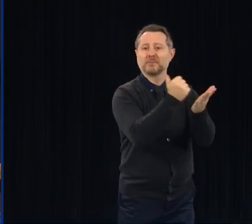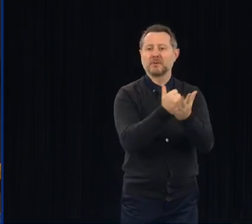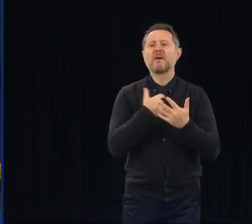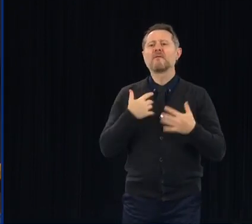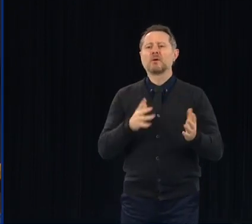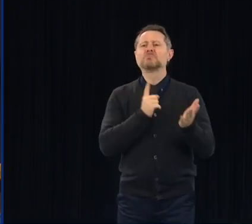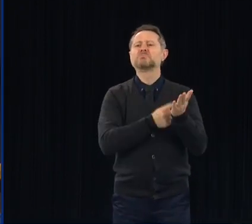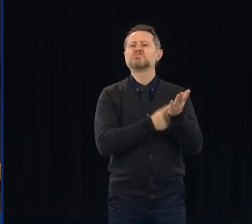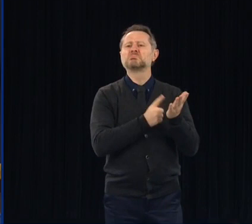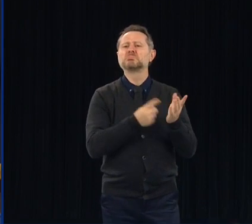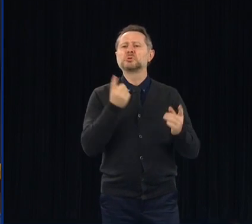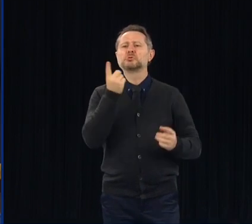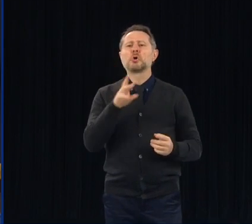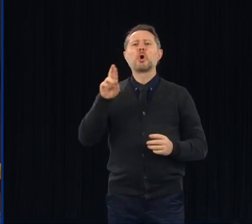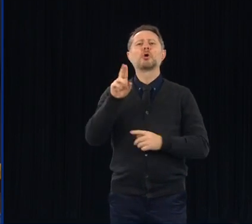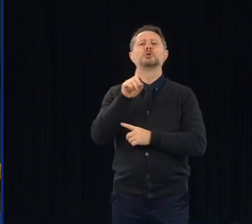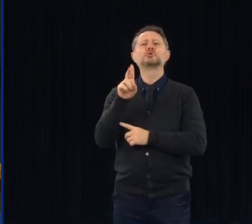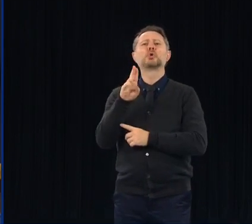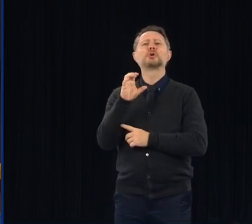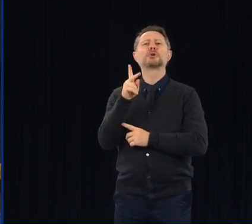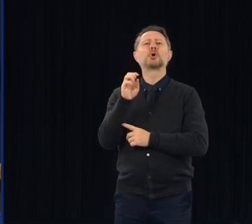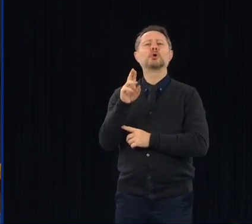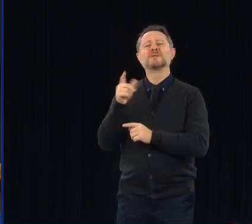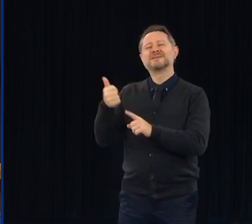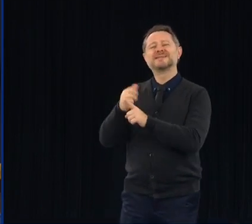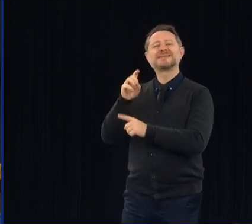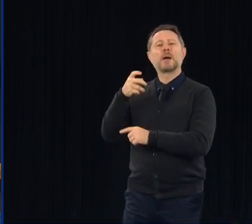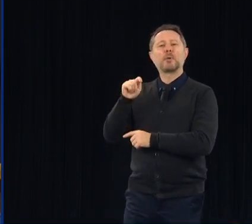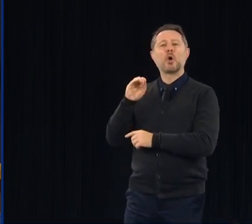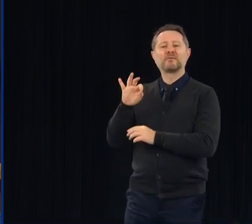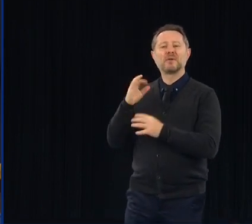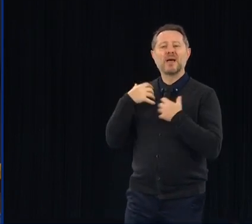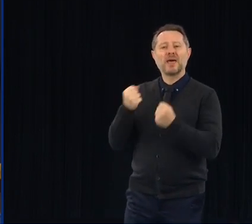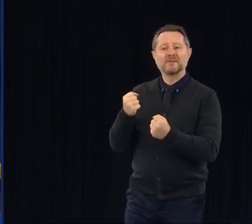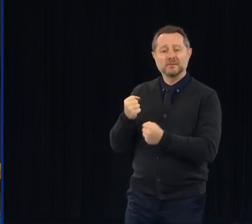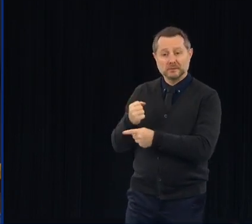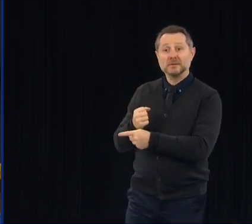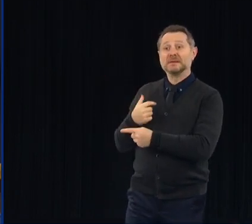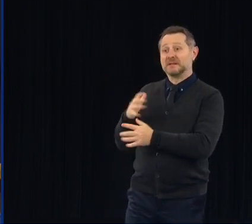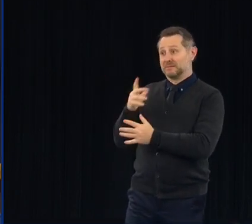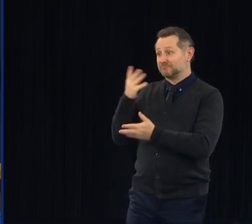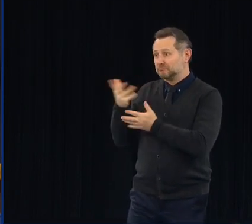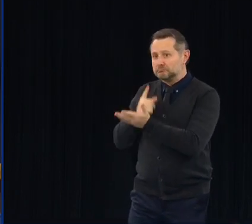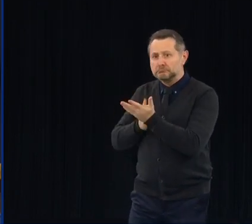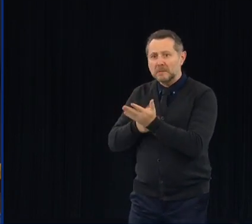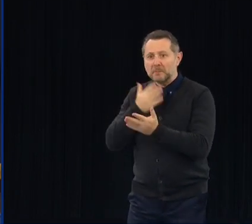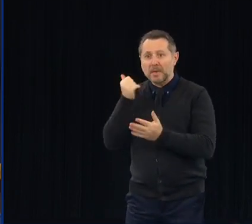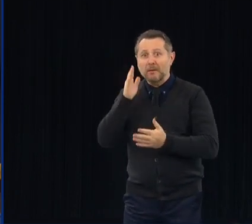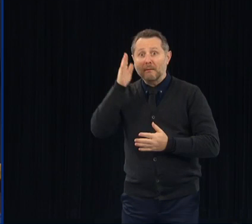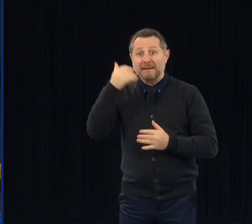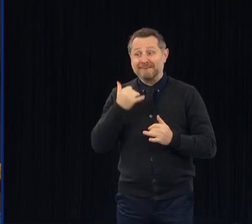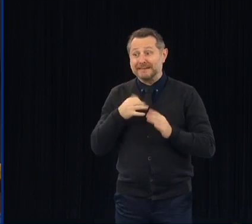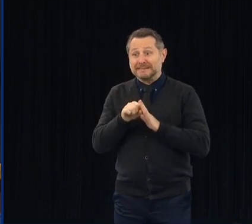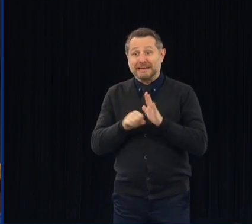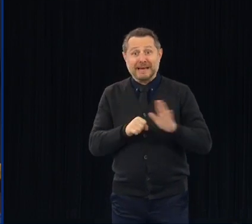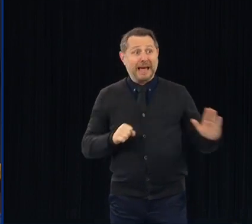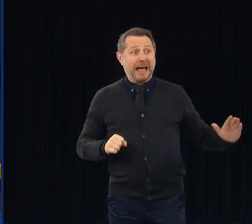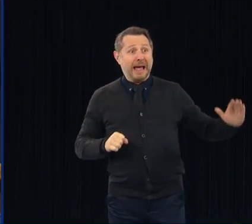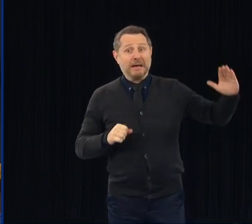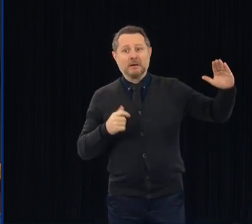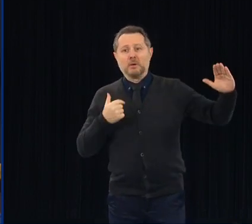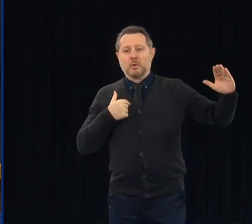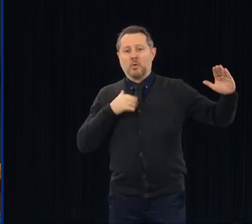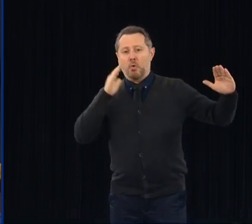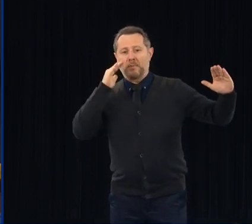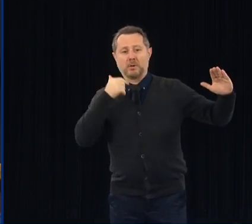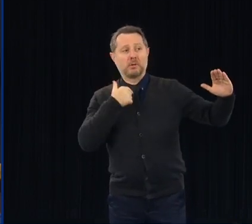we're learning, because when the next states start to go through this, we hope that they can benefit